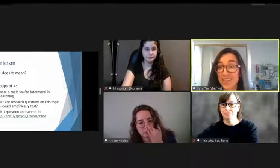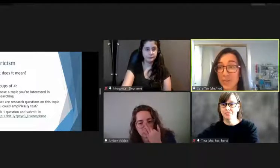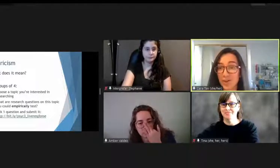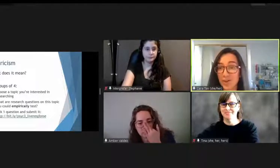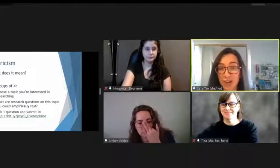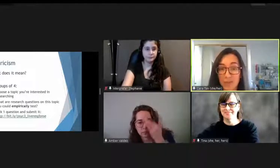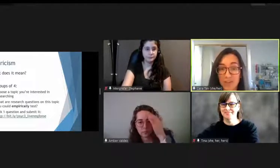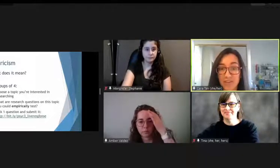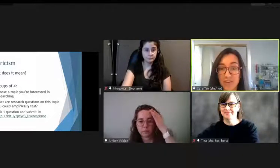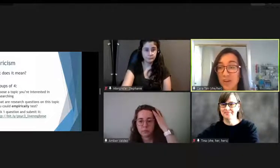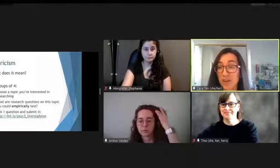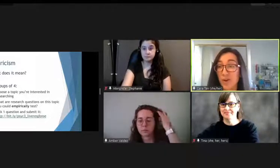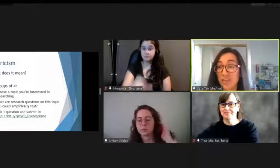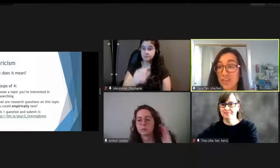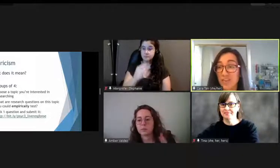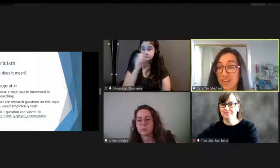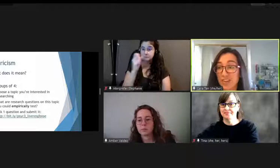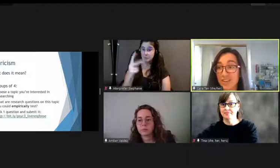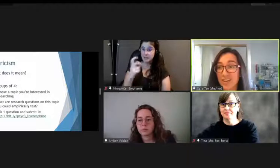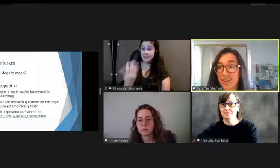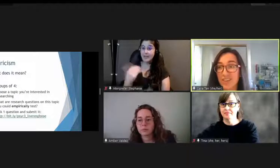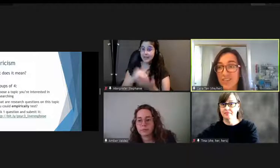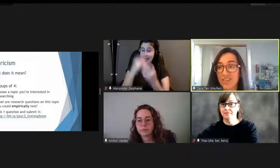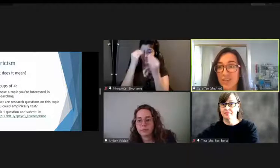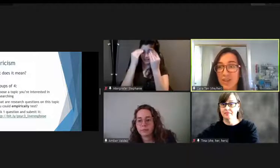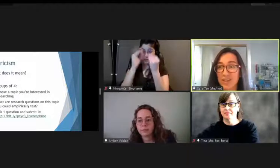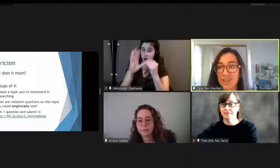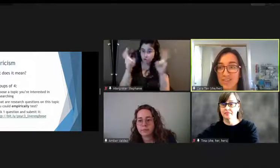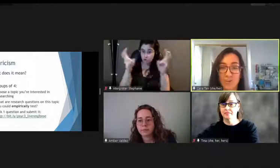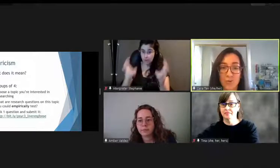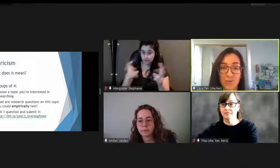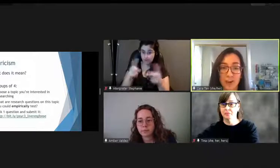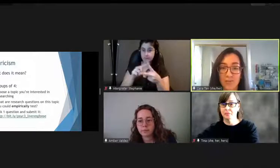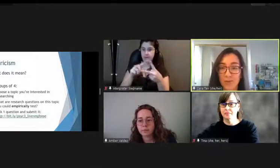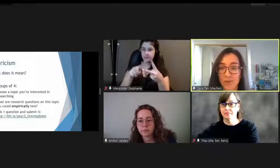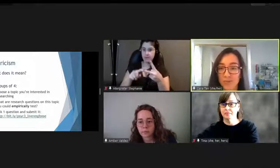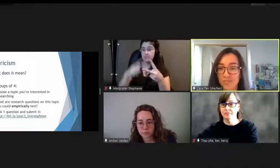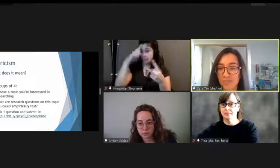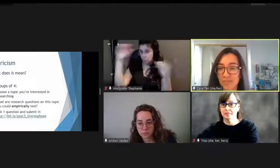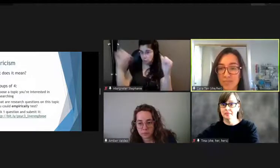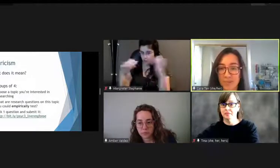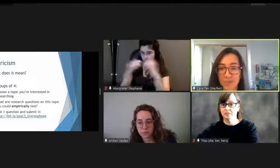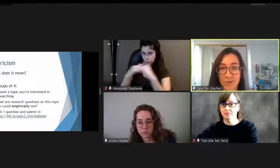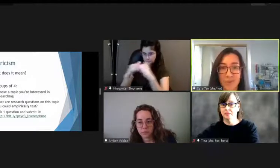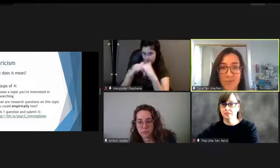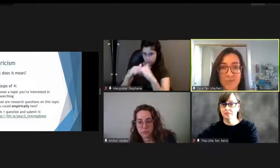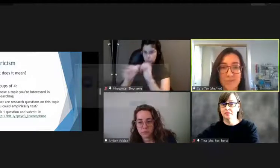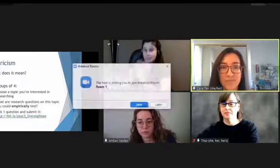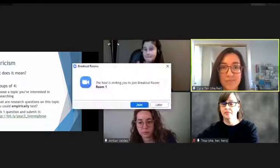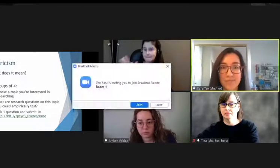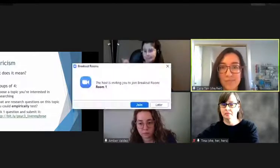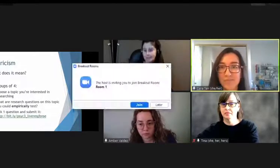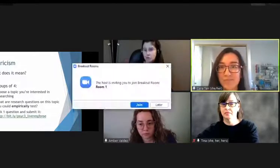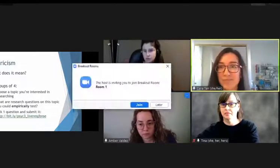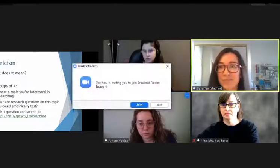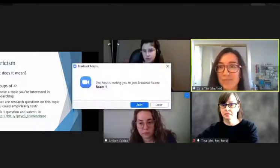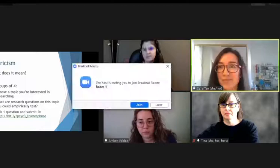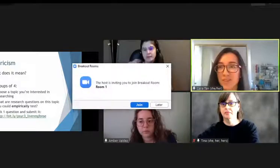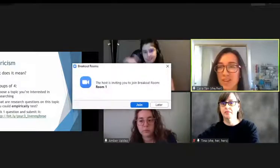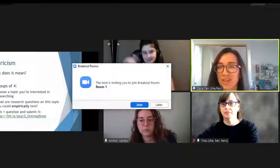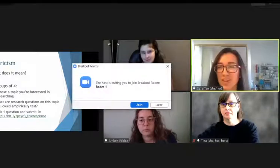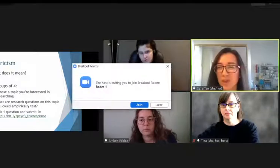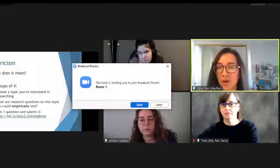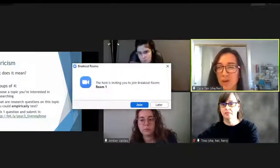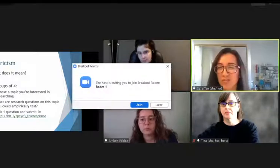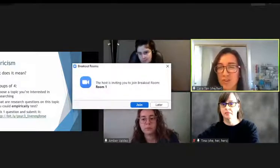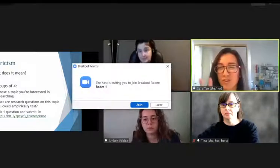and think about your topic, pick a question, and submit it to that form. Here we go. I'm